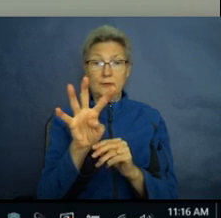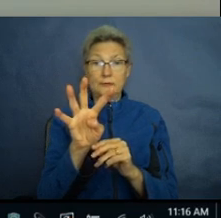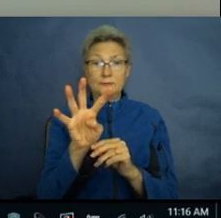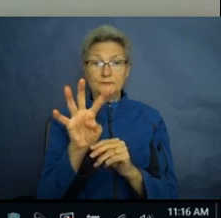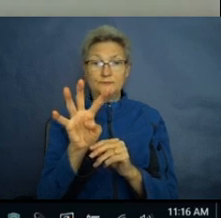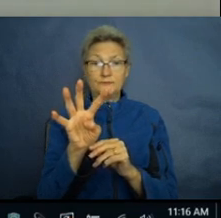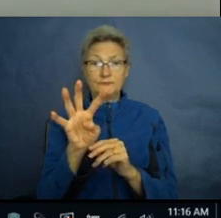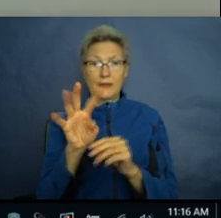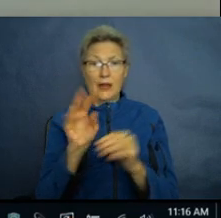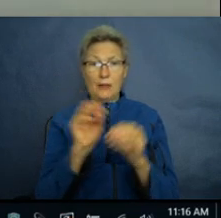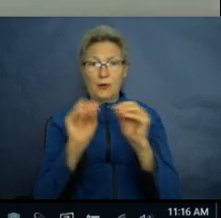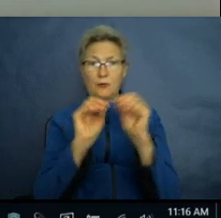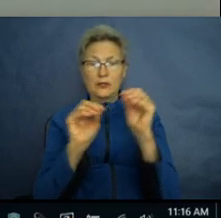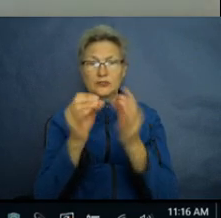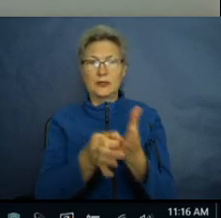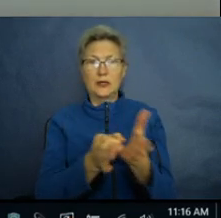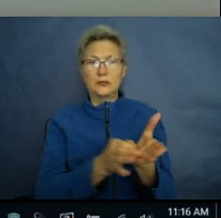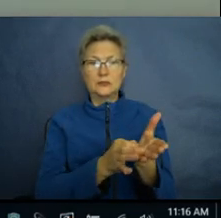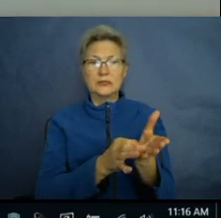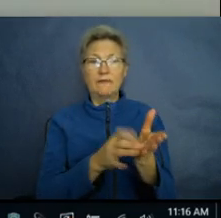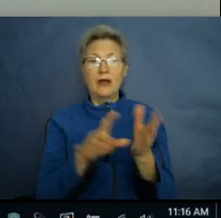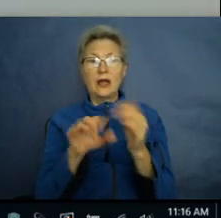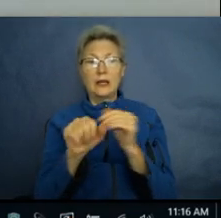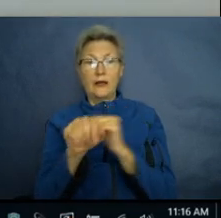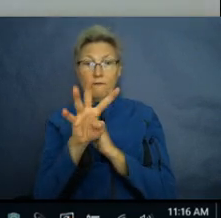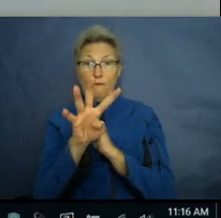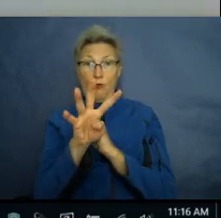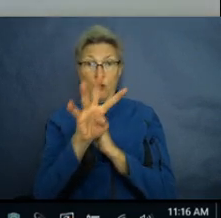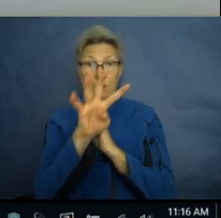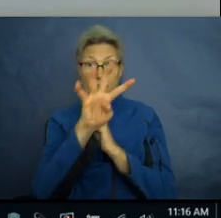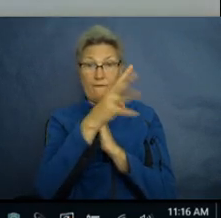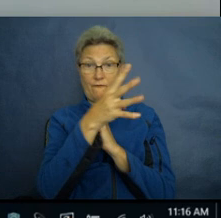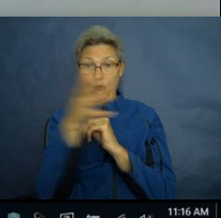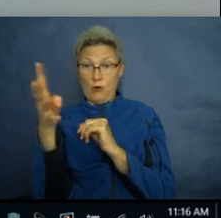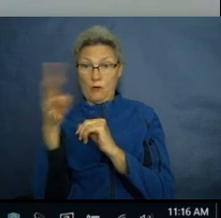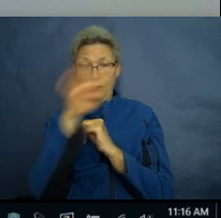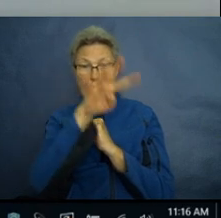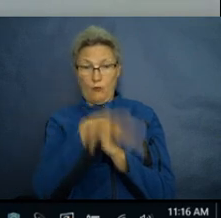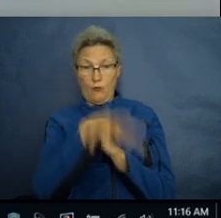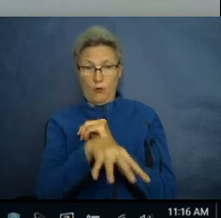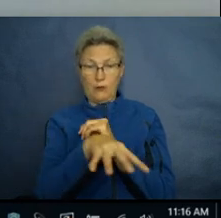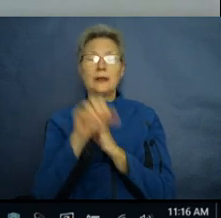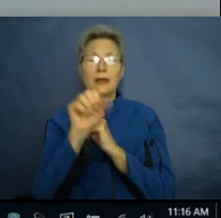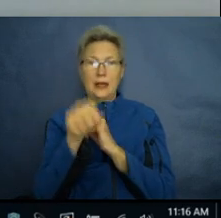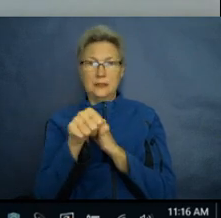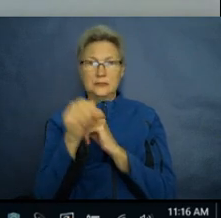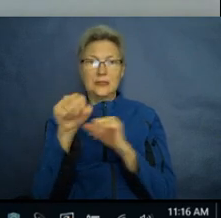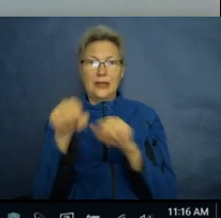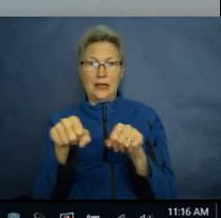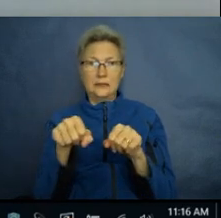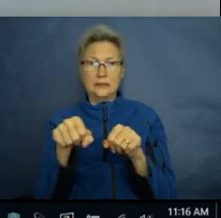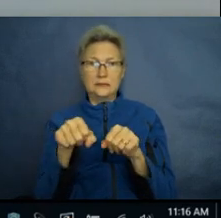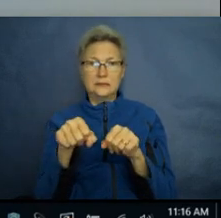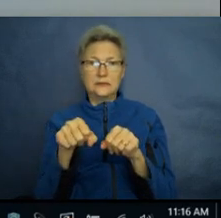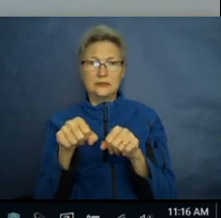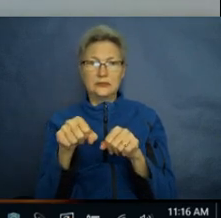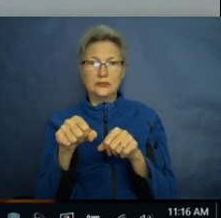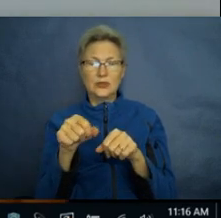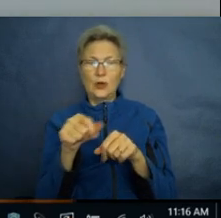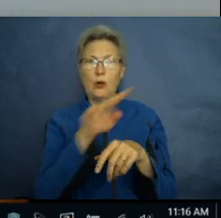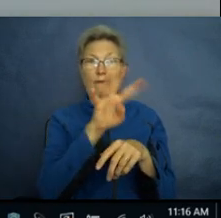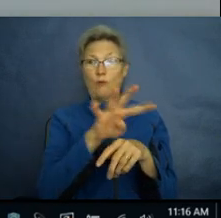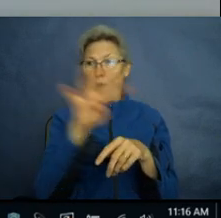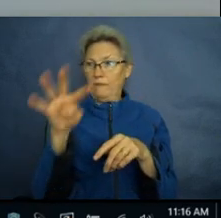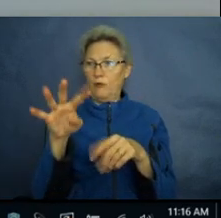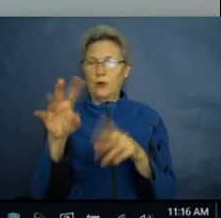And I'm rearranging my counters here, and I find, look at that, 4 does. I have 4 rows of 4, so I don't have to write that factor twice. I only have